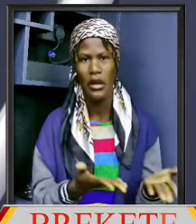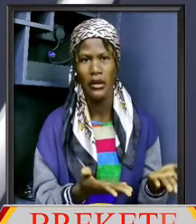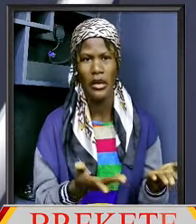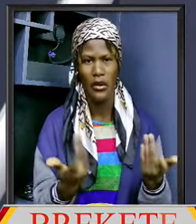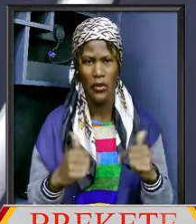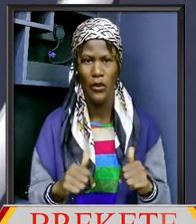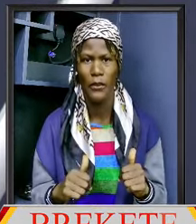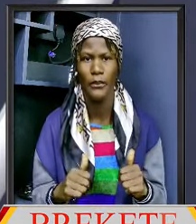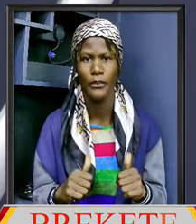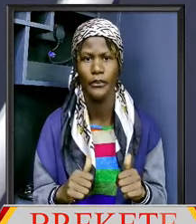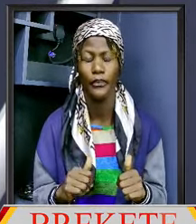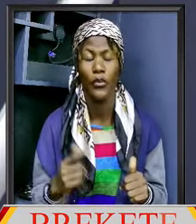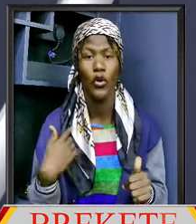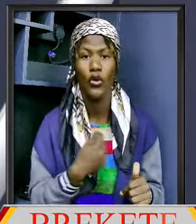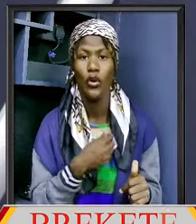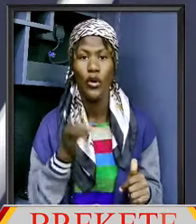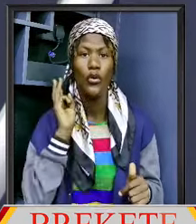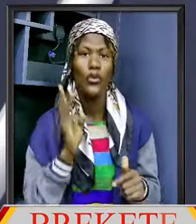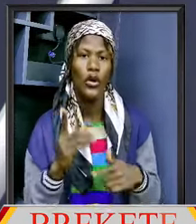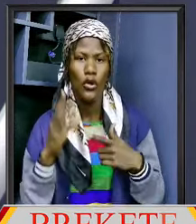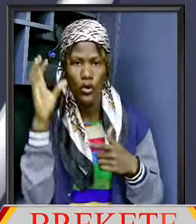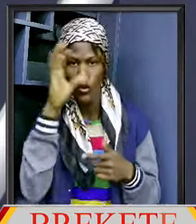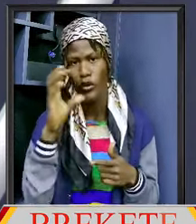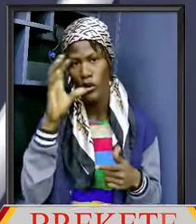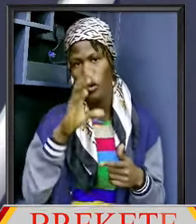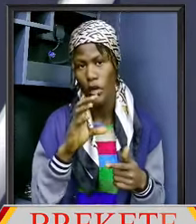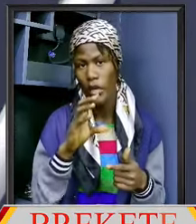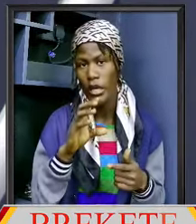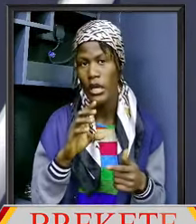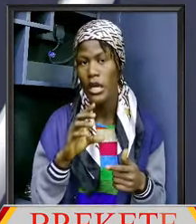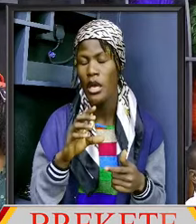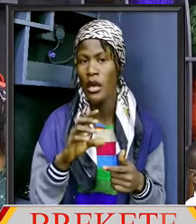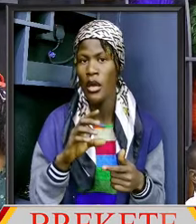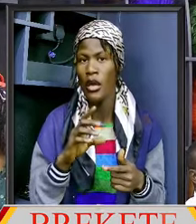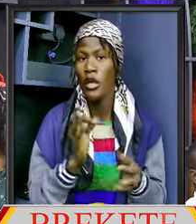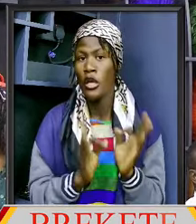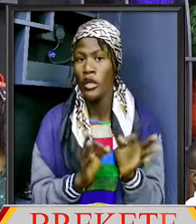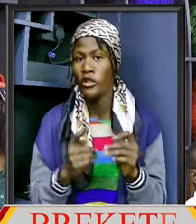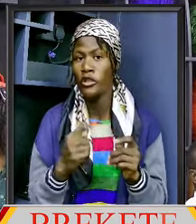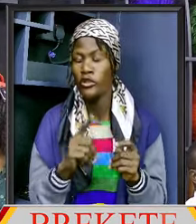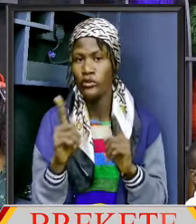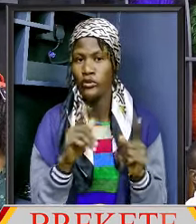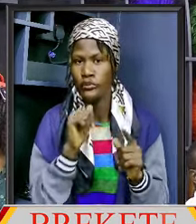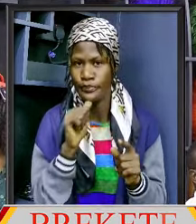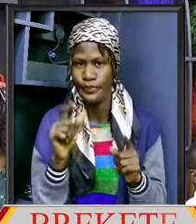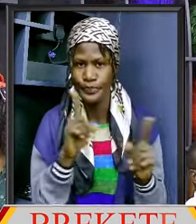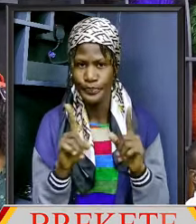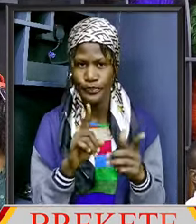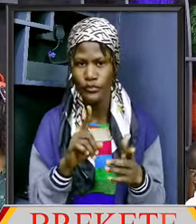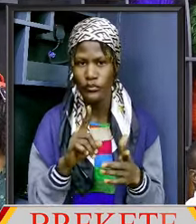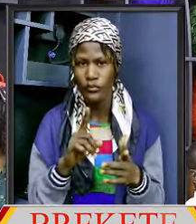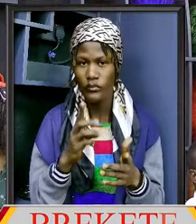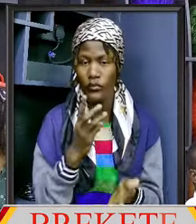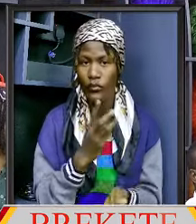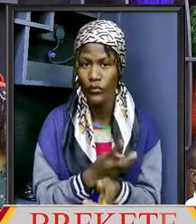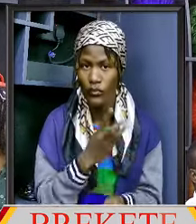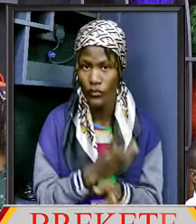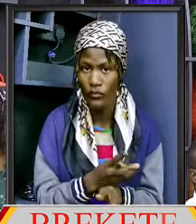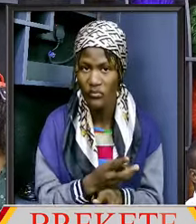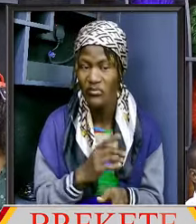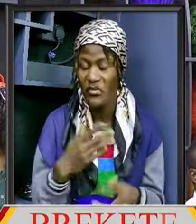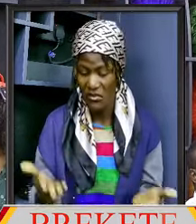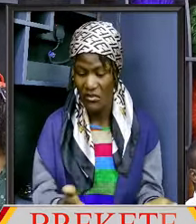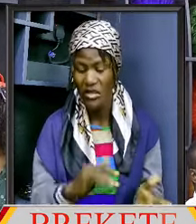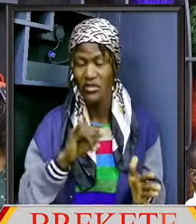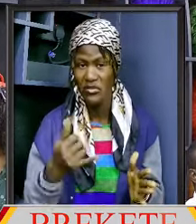up, resolve them. If they no do you well, where you desire justice, you don't say na justice place with this. Mm. Rep the family go help you